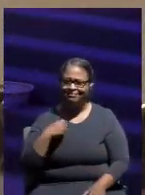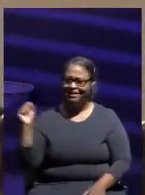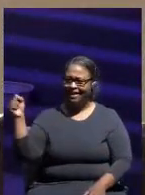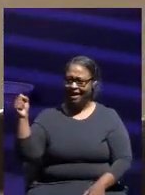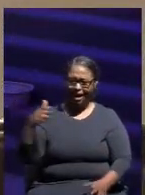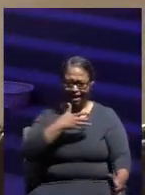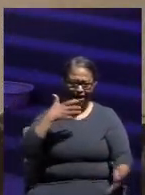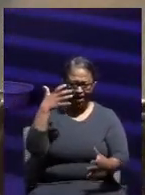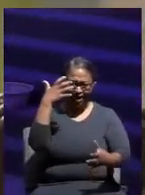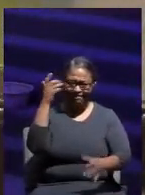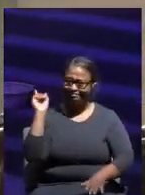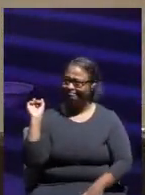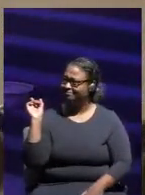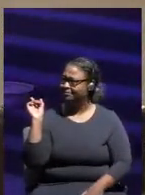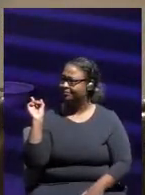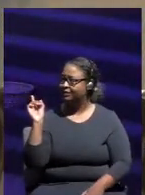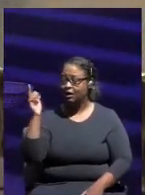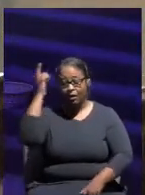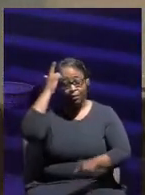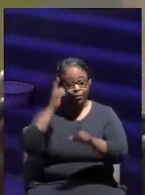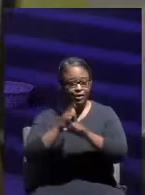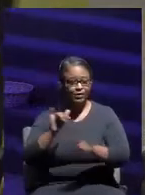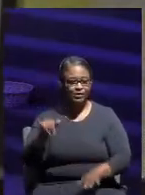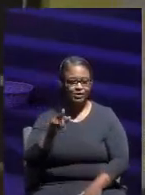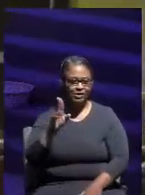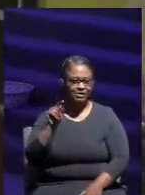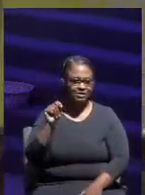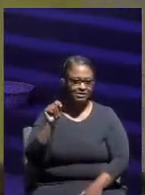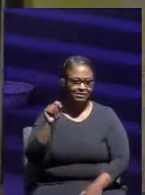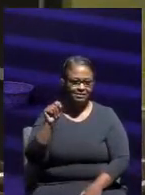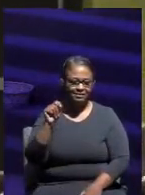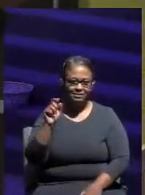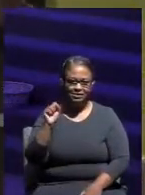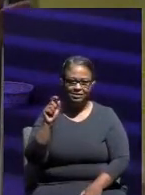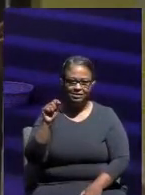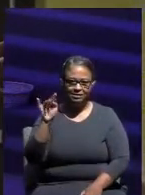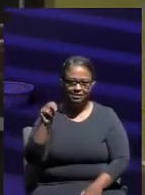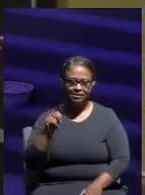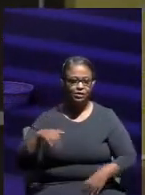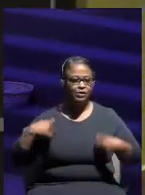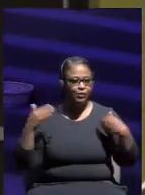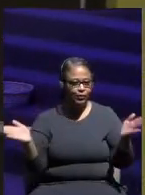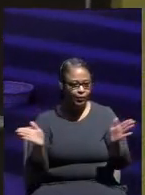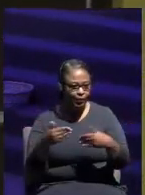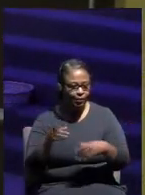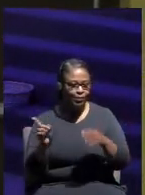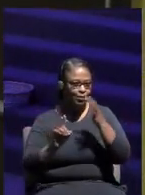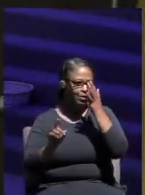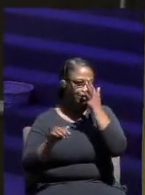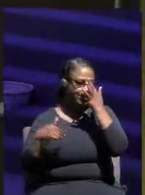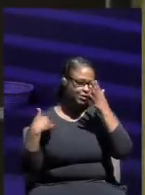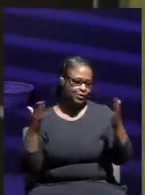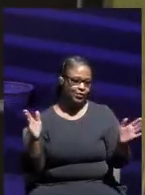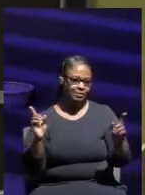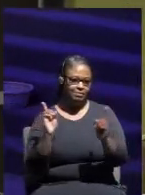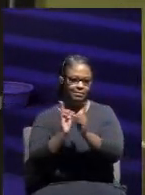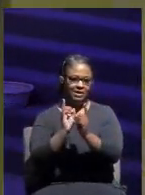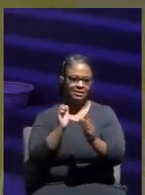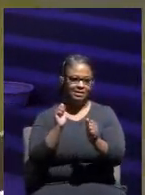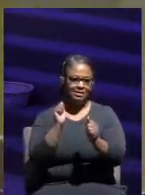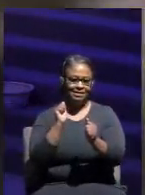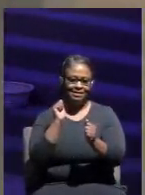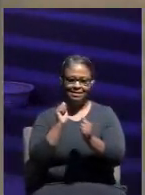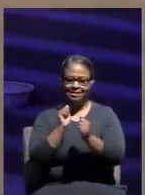Yeah. Okay, and Brother Justin, and this is our youth room where our youth meet every